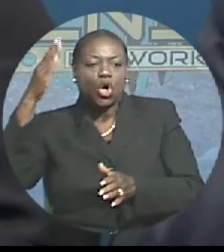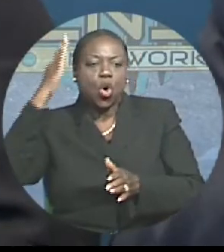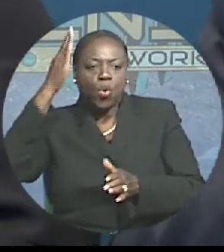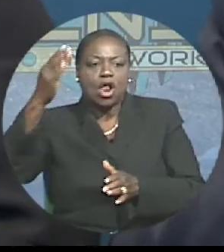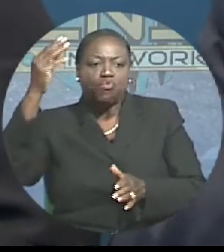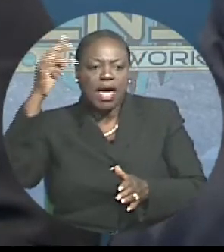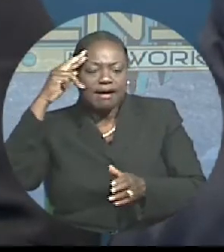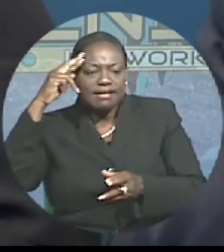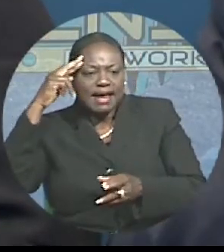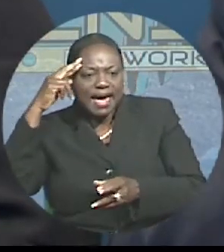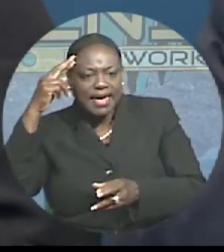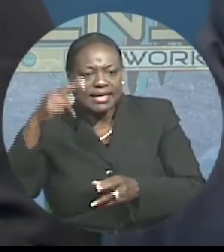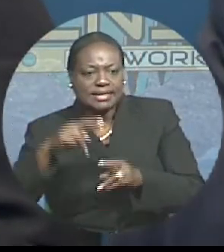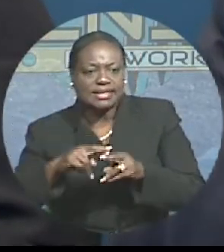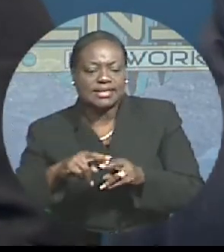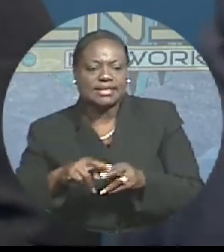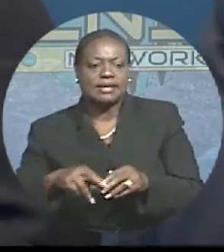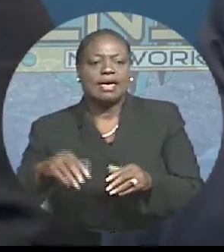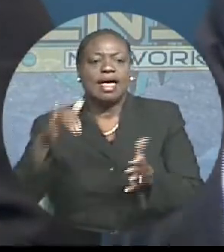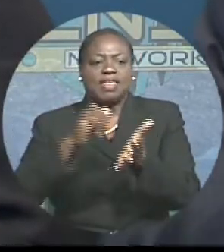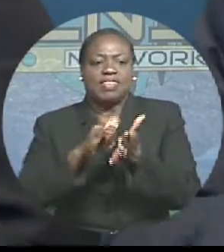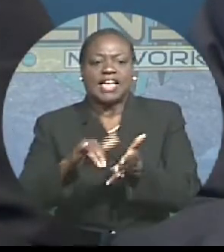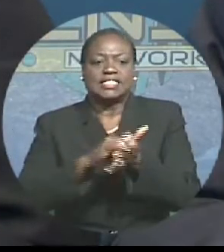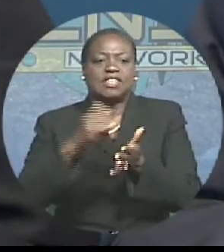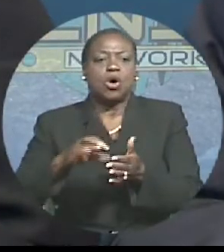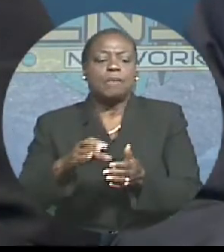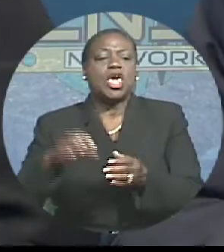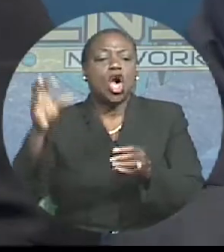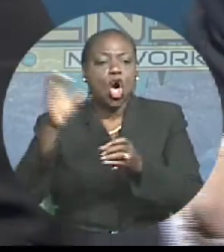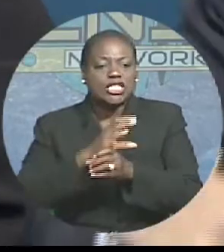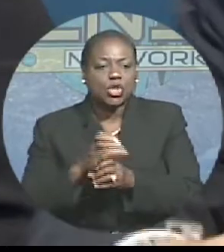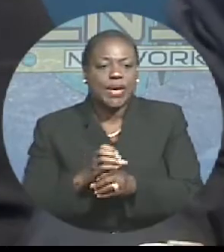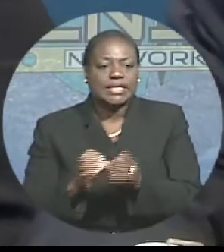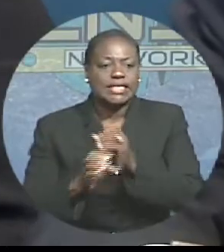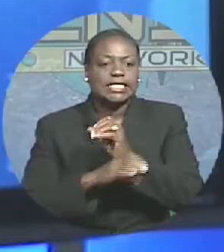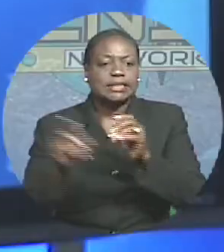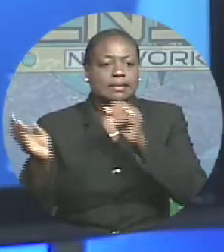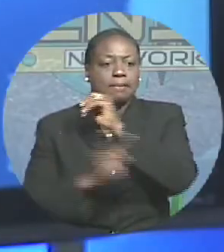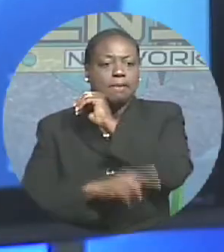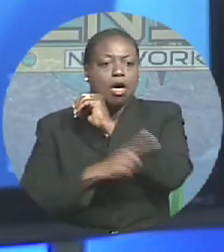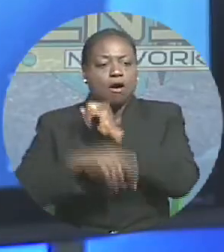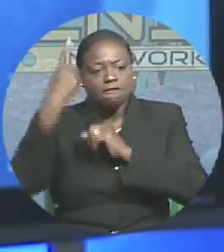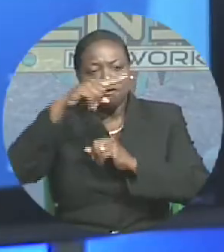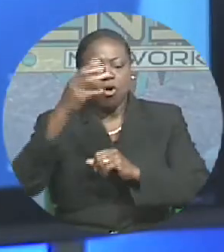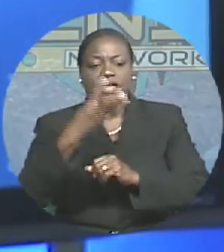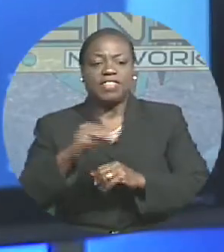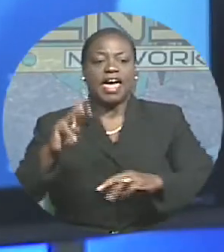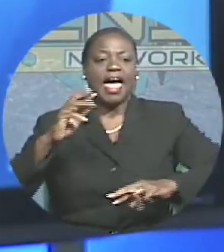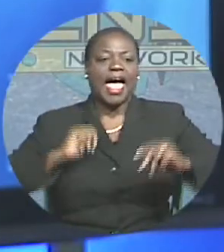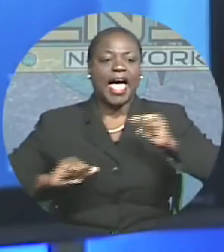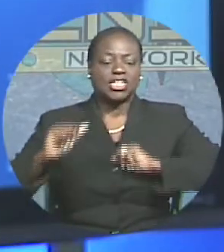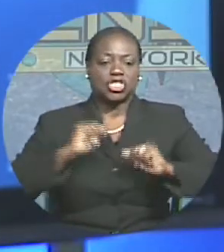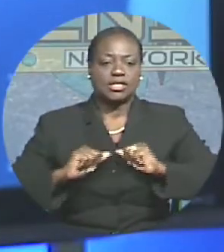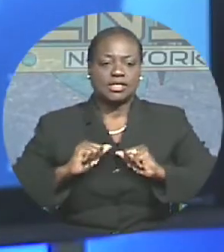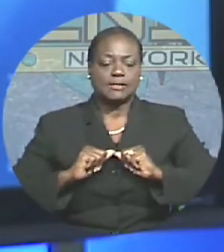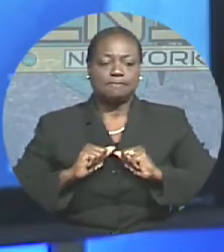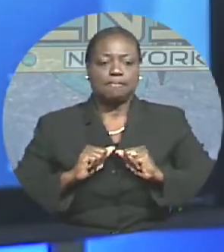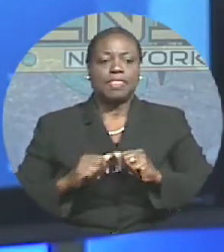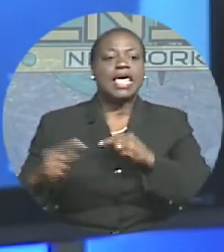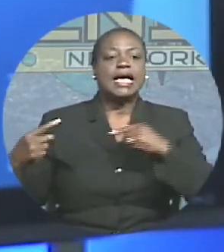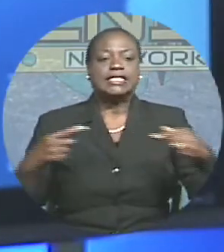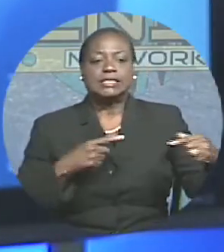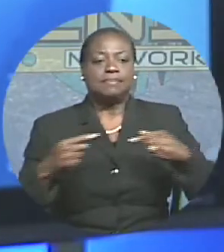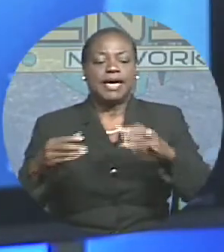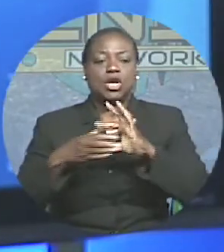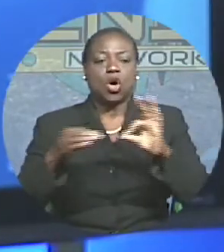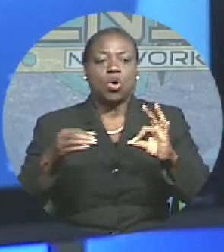recognize that there will be consequences for their actions. Debate on the majority rule bill continuing